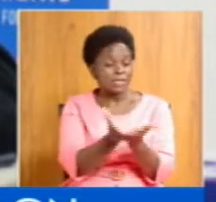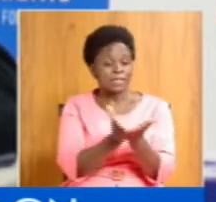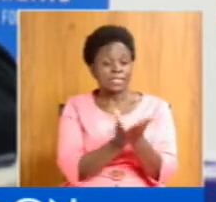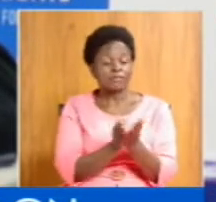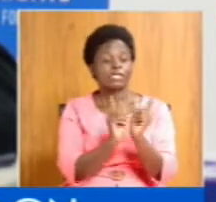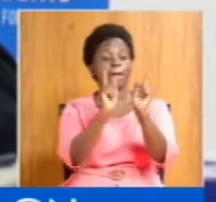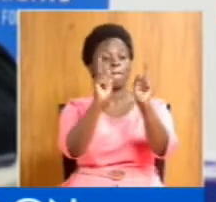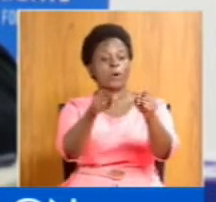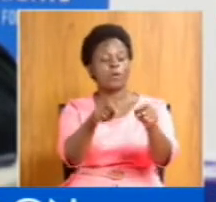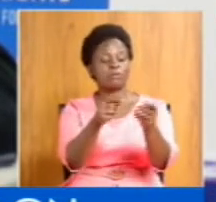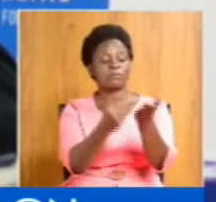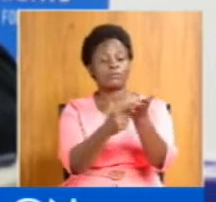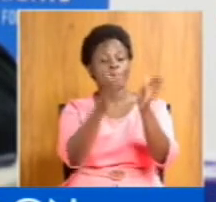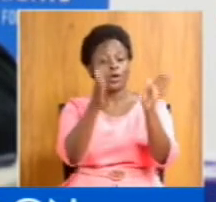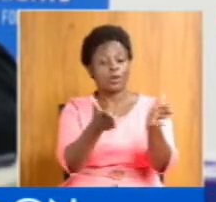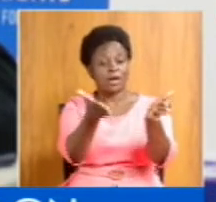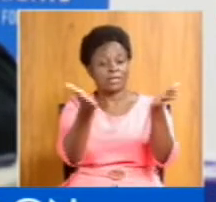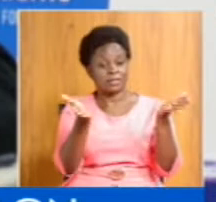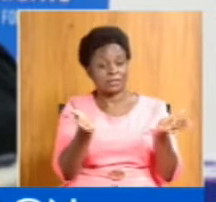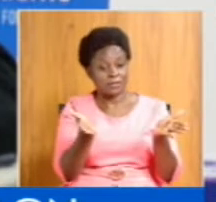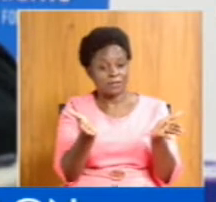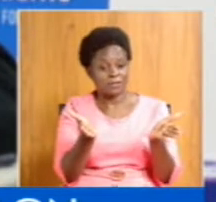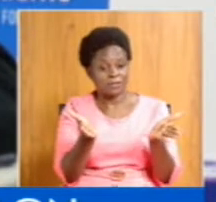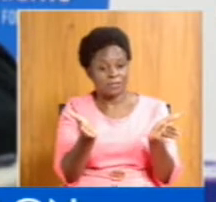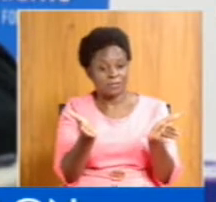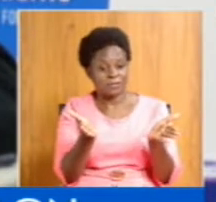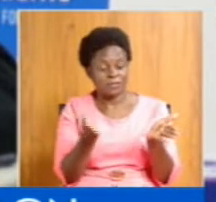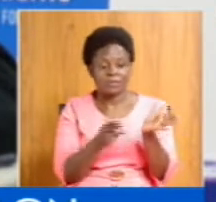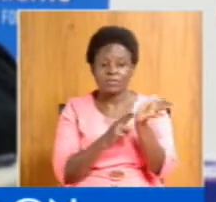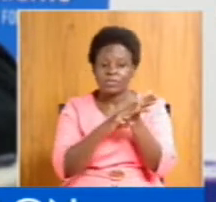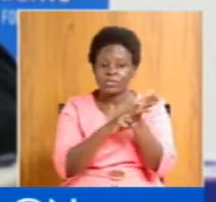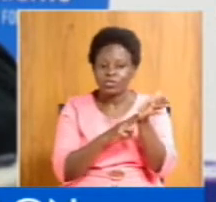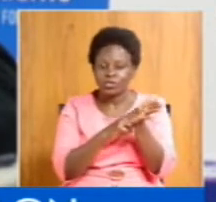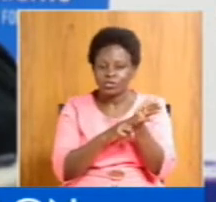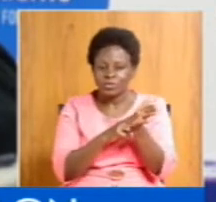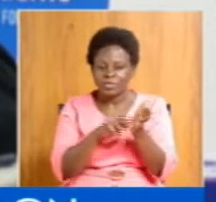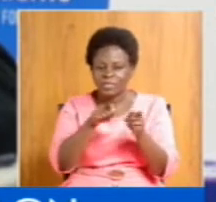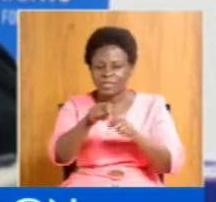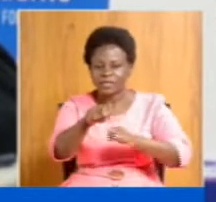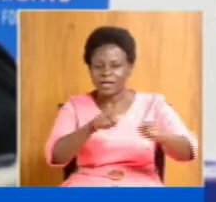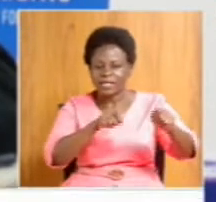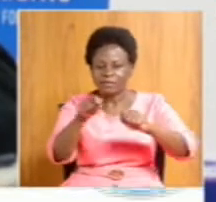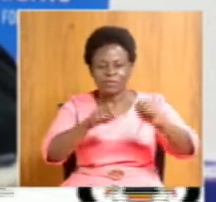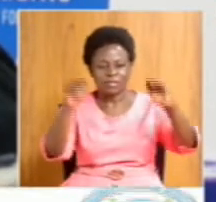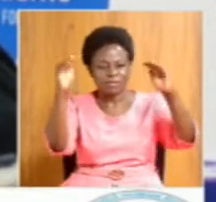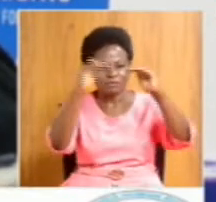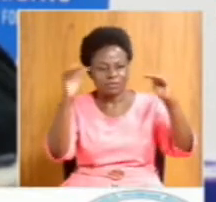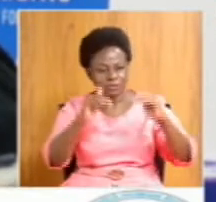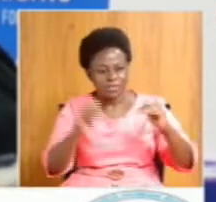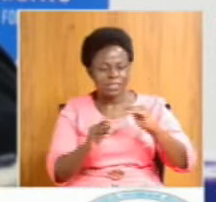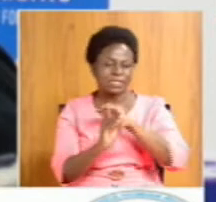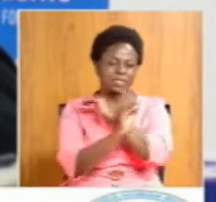the ordinary Ugandan using these administrative structures, the